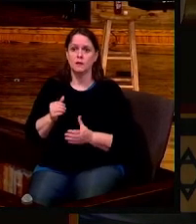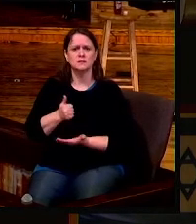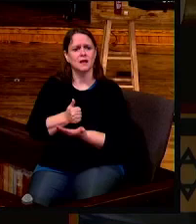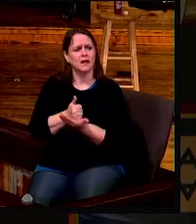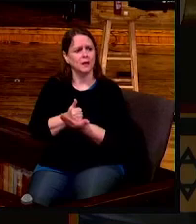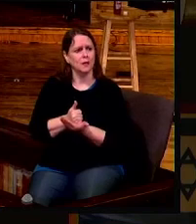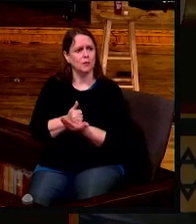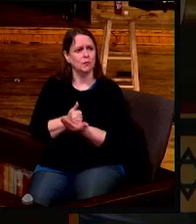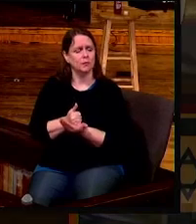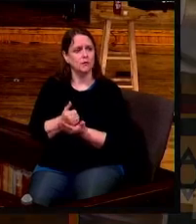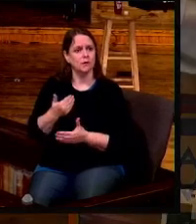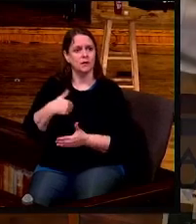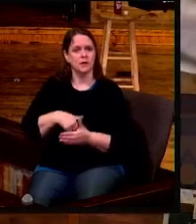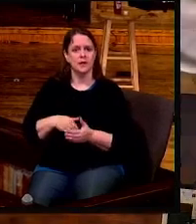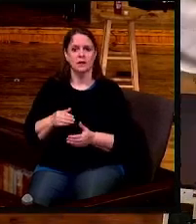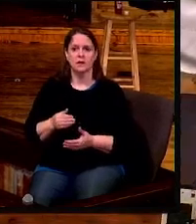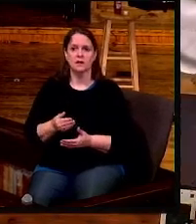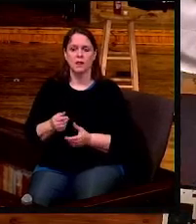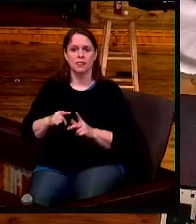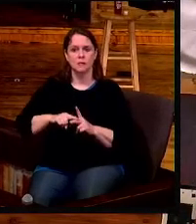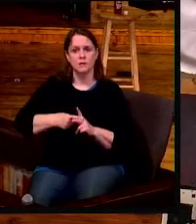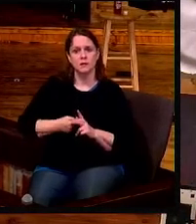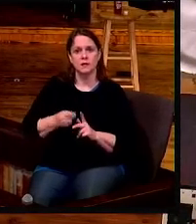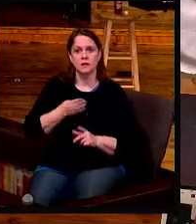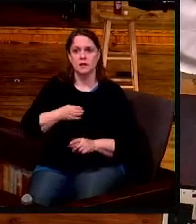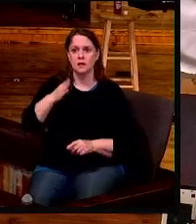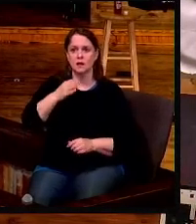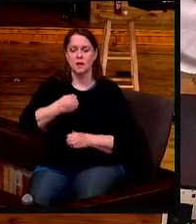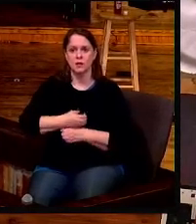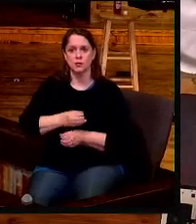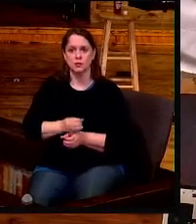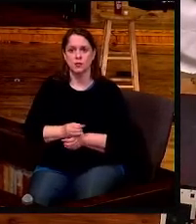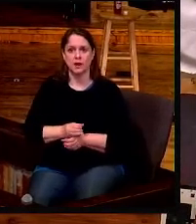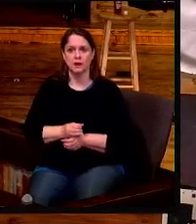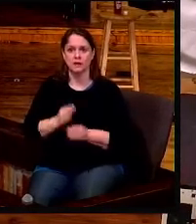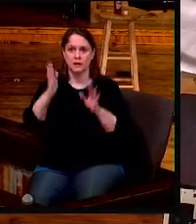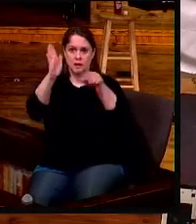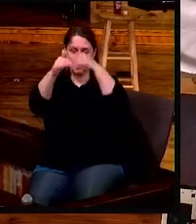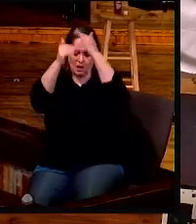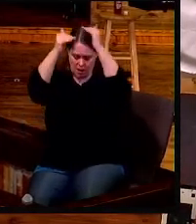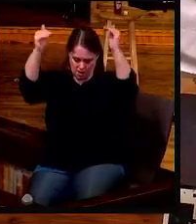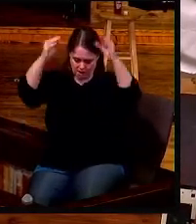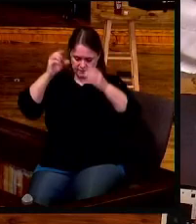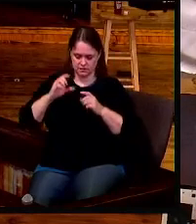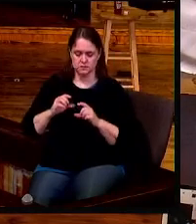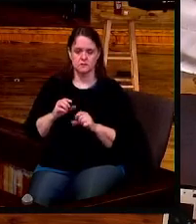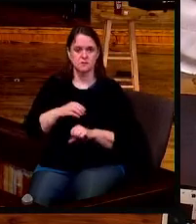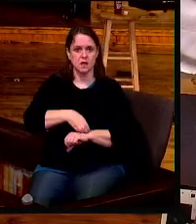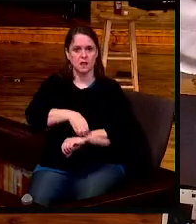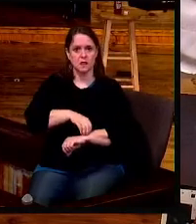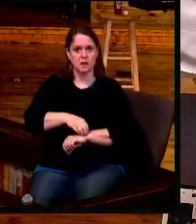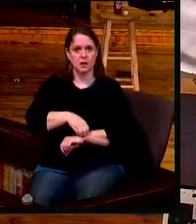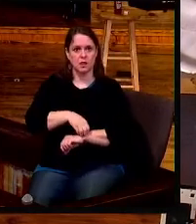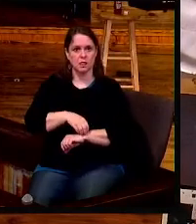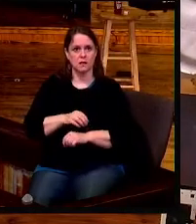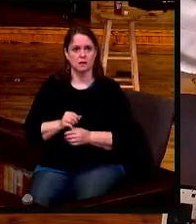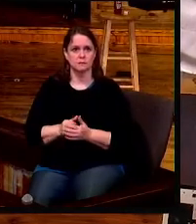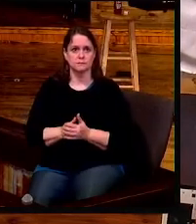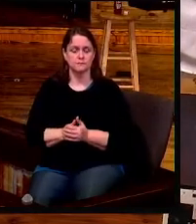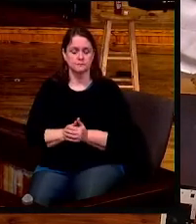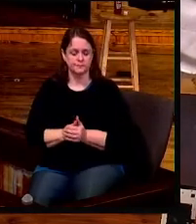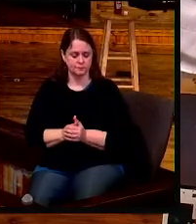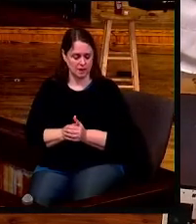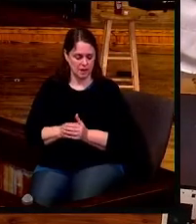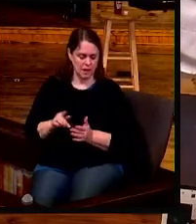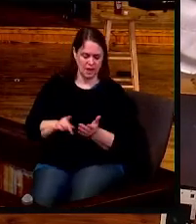And it says, in the beginning, God created the heavens and the earth. The earth was without form and void, and darkness was on the face of the deep. And